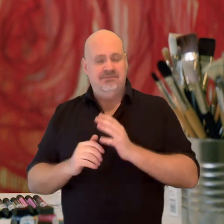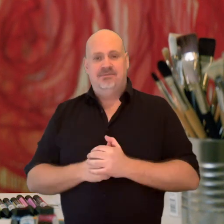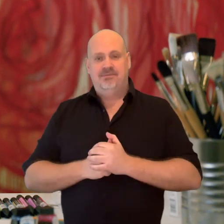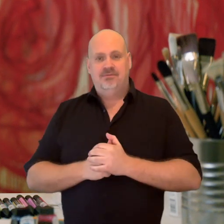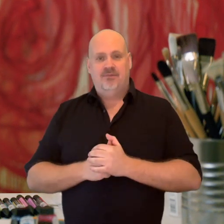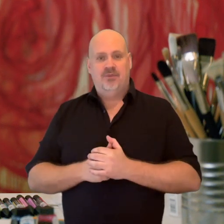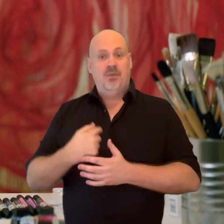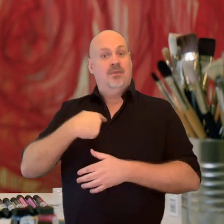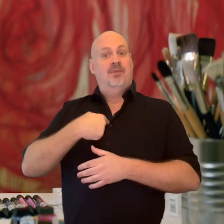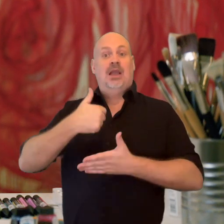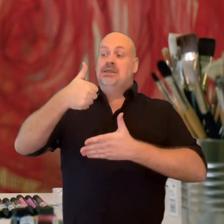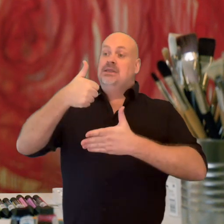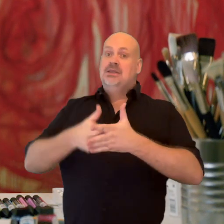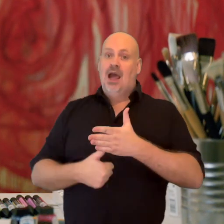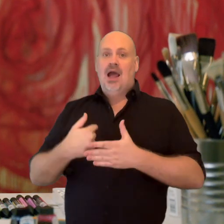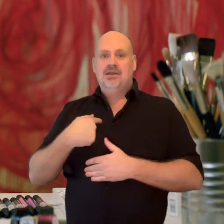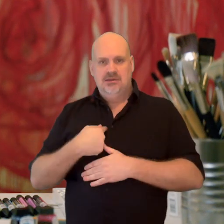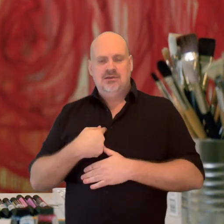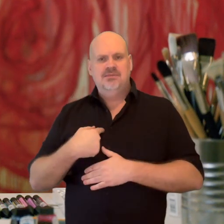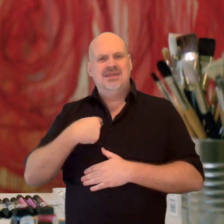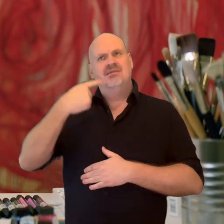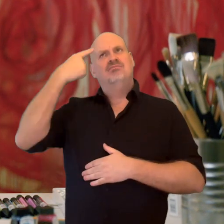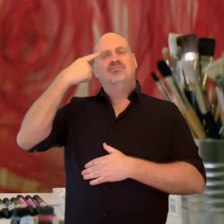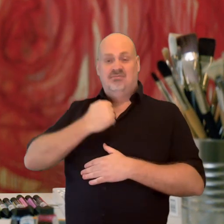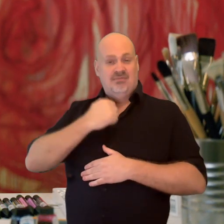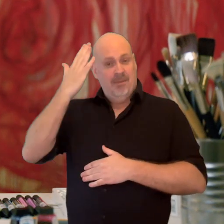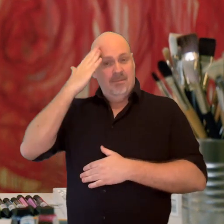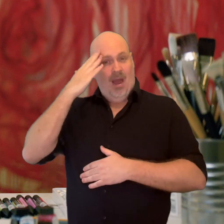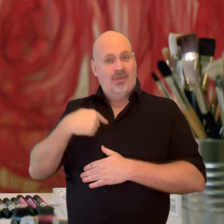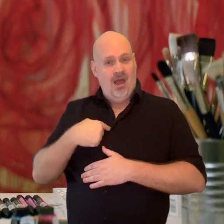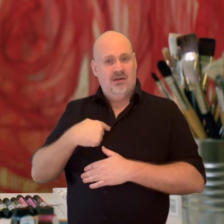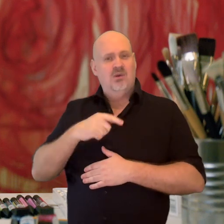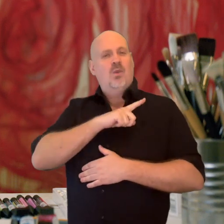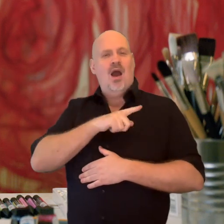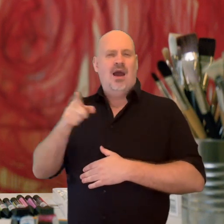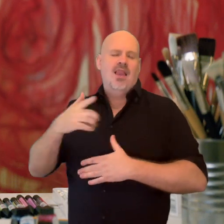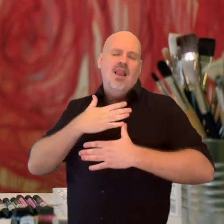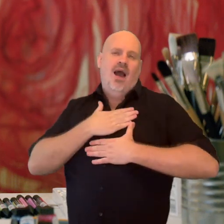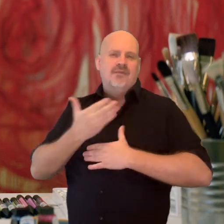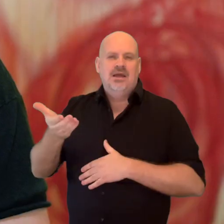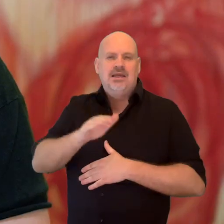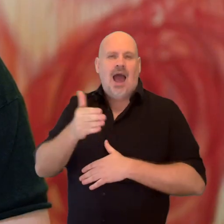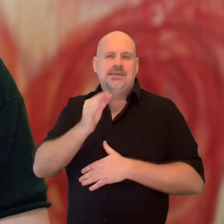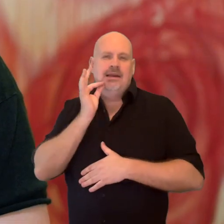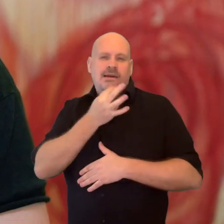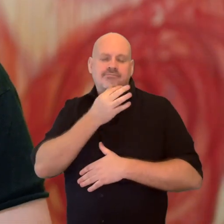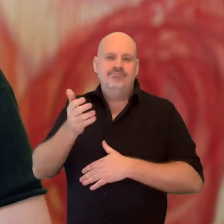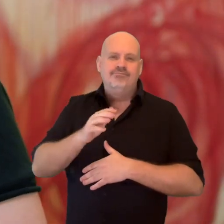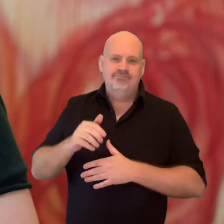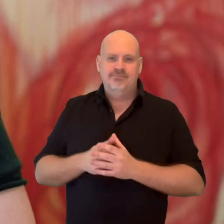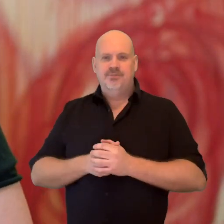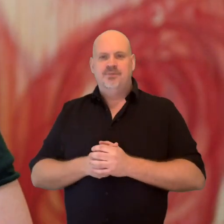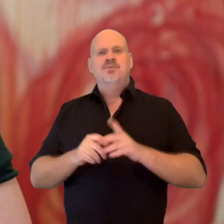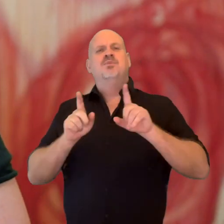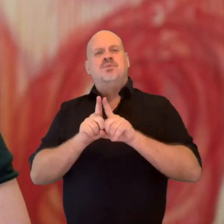began, I was thinking about my mother, who was a very keen gardener. I also